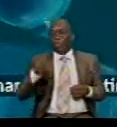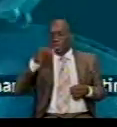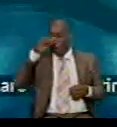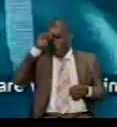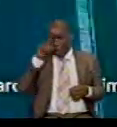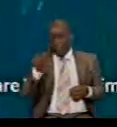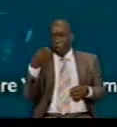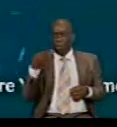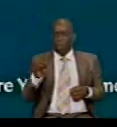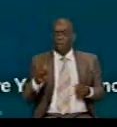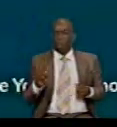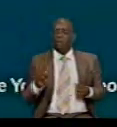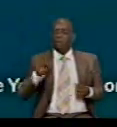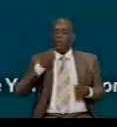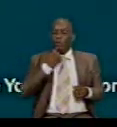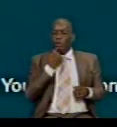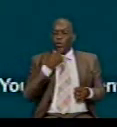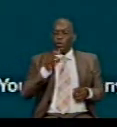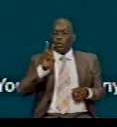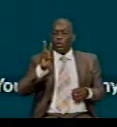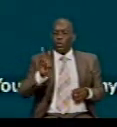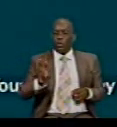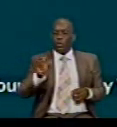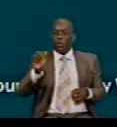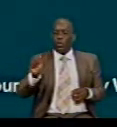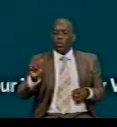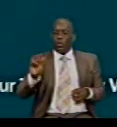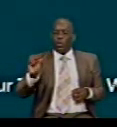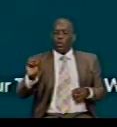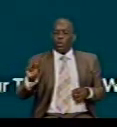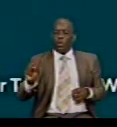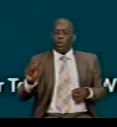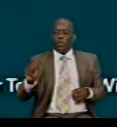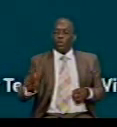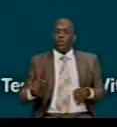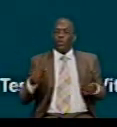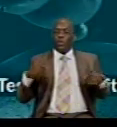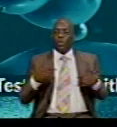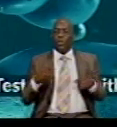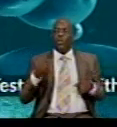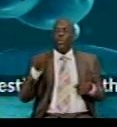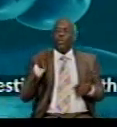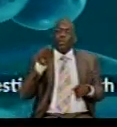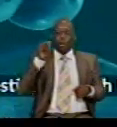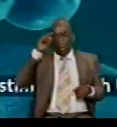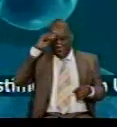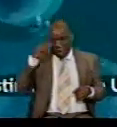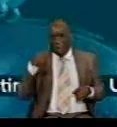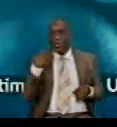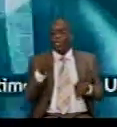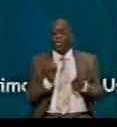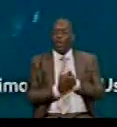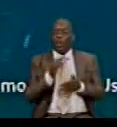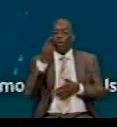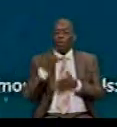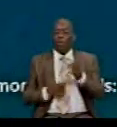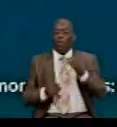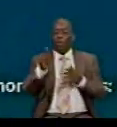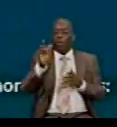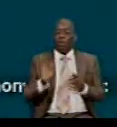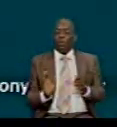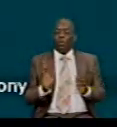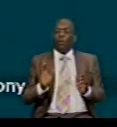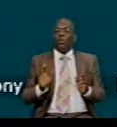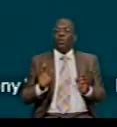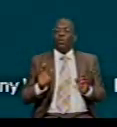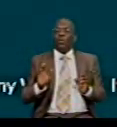God cannot do does not exist. Encore un témoignage de YouTube. Onyekachi